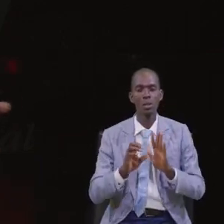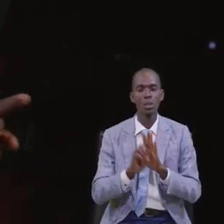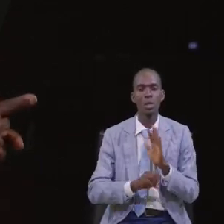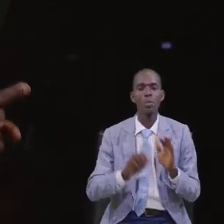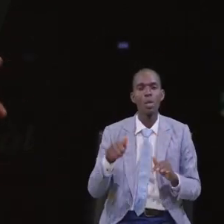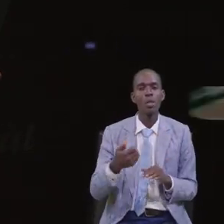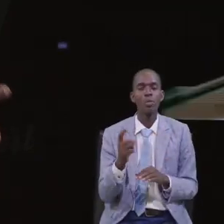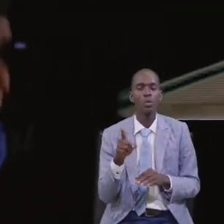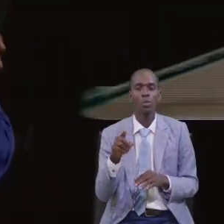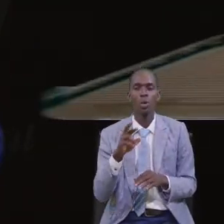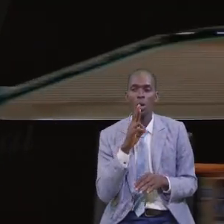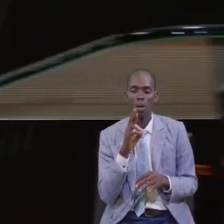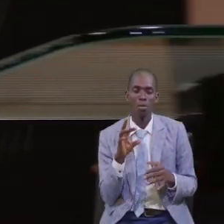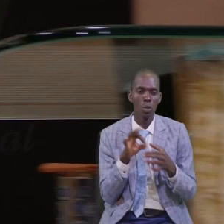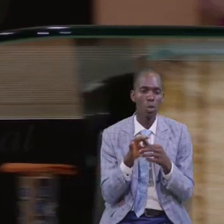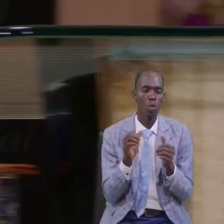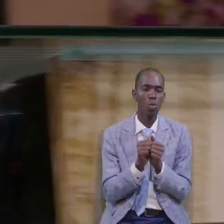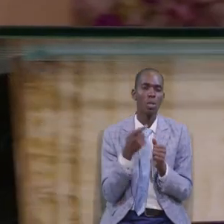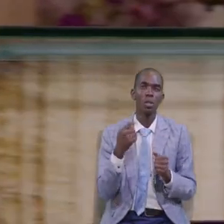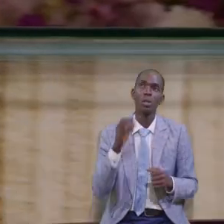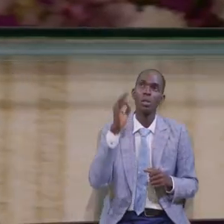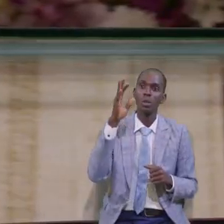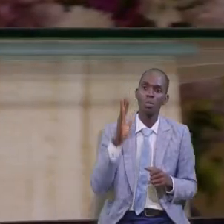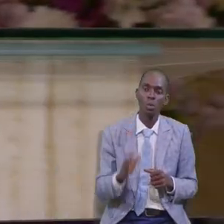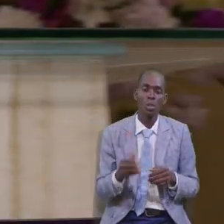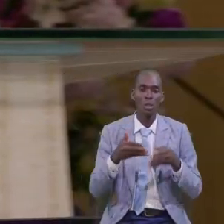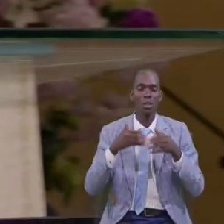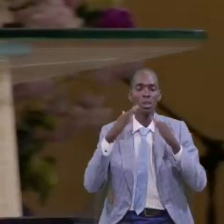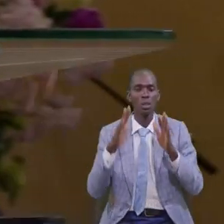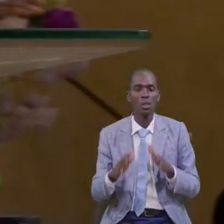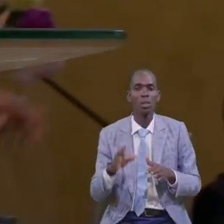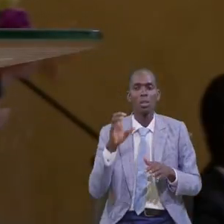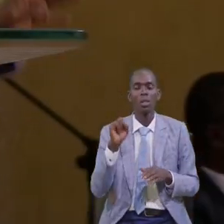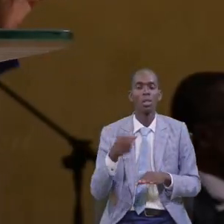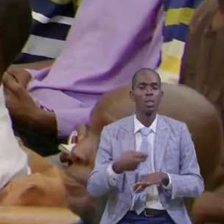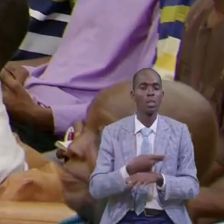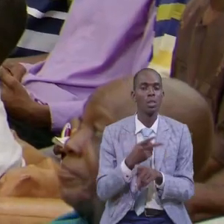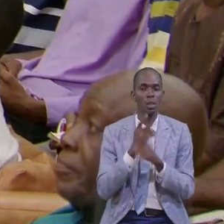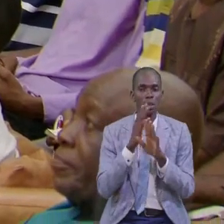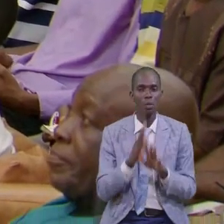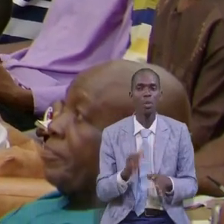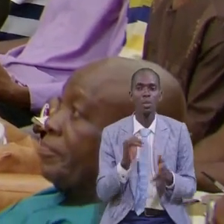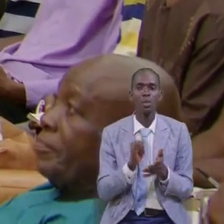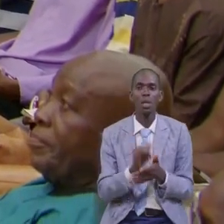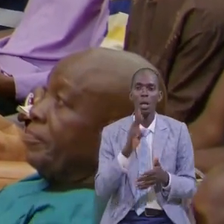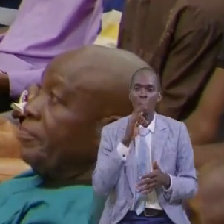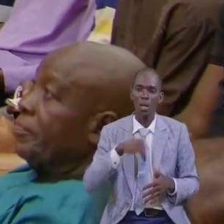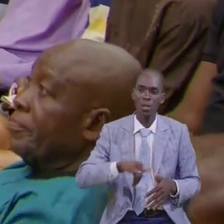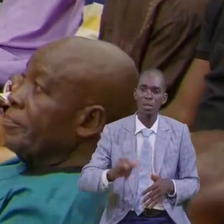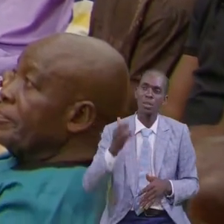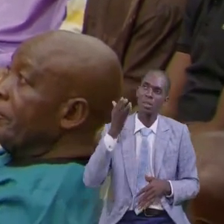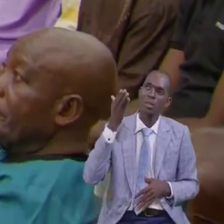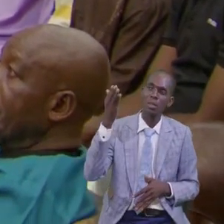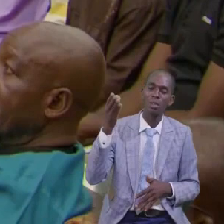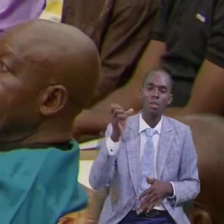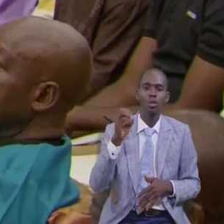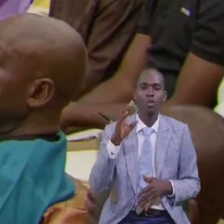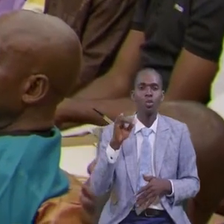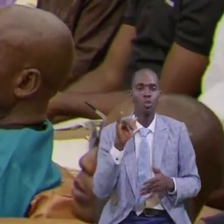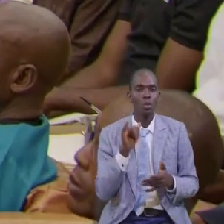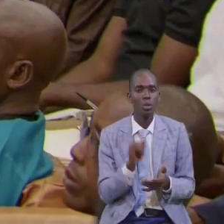You connect to the pastors and the preachers and the leaders and the shepherds that are still over there, so that